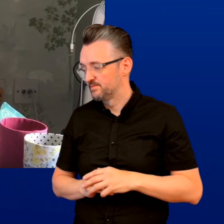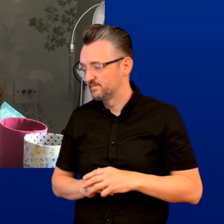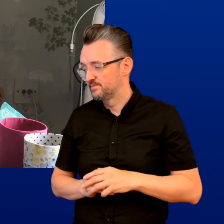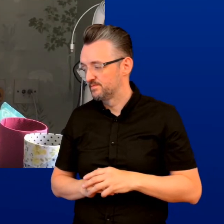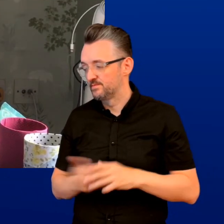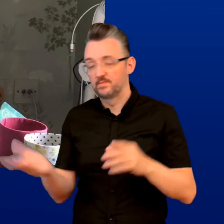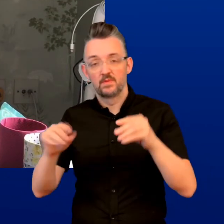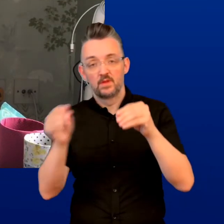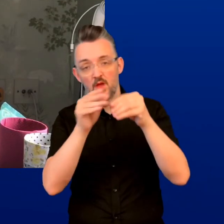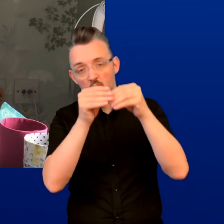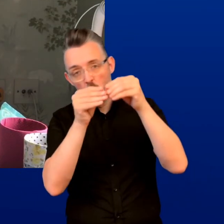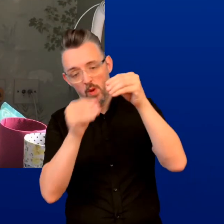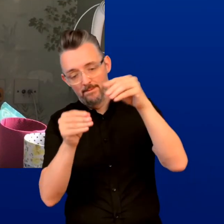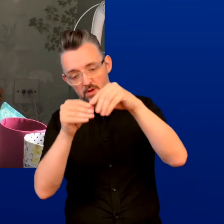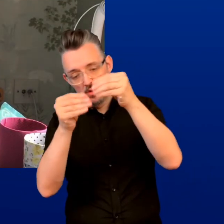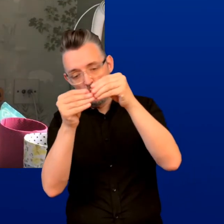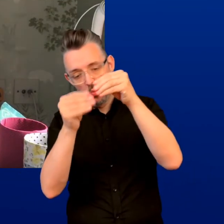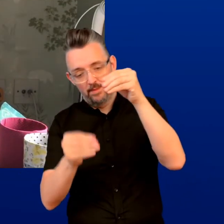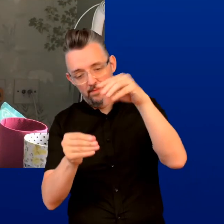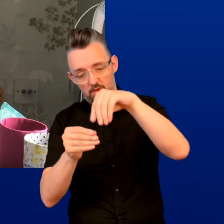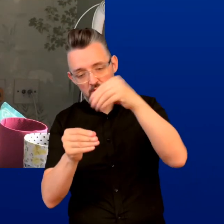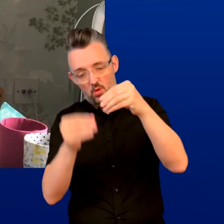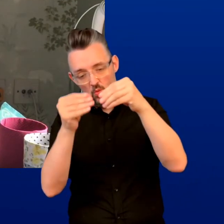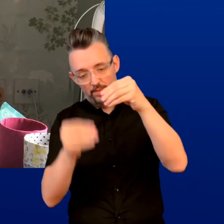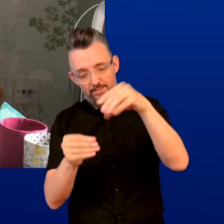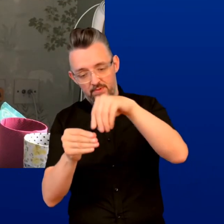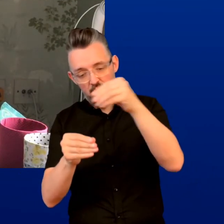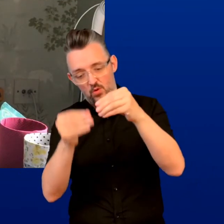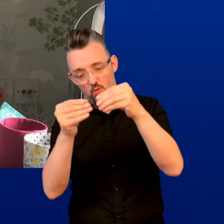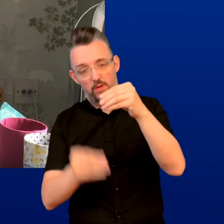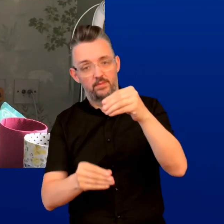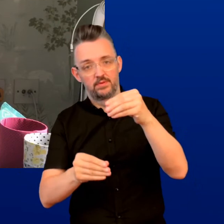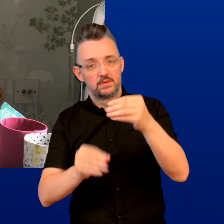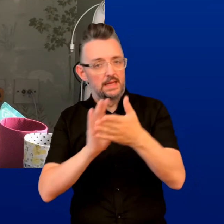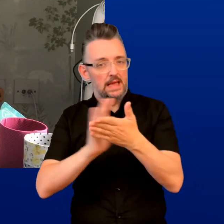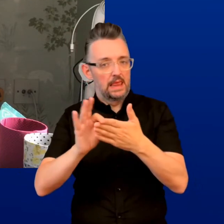And then get your white and get around the edges.